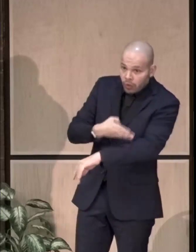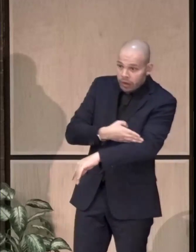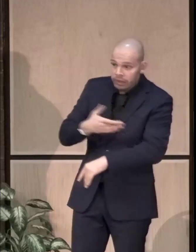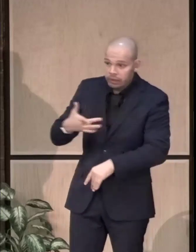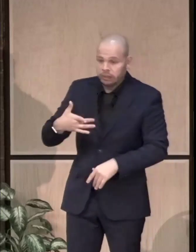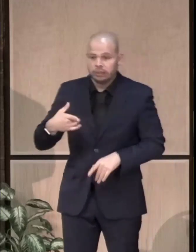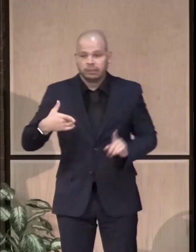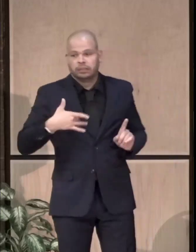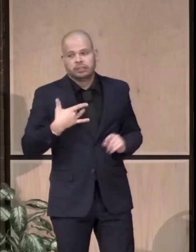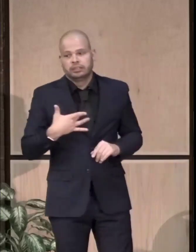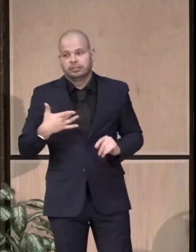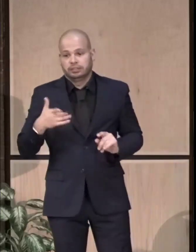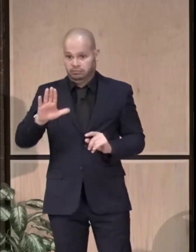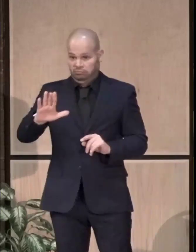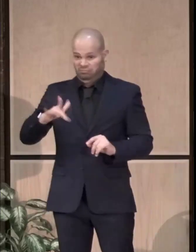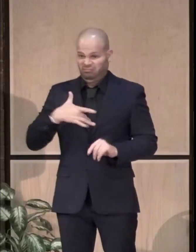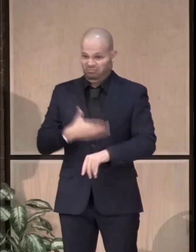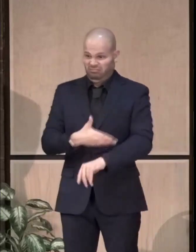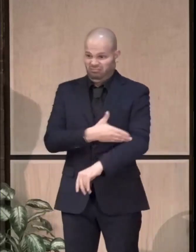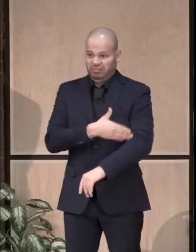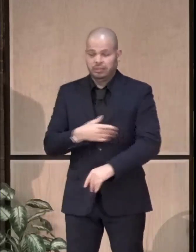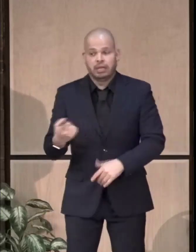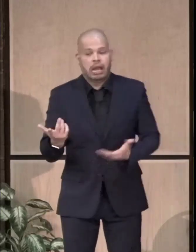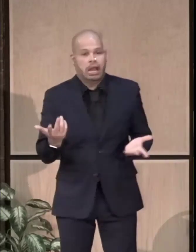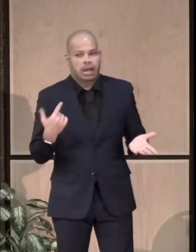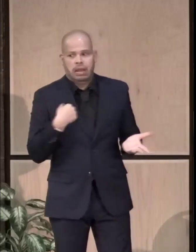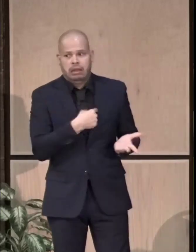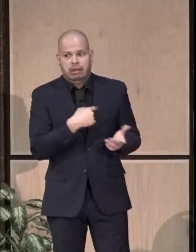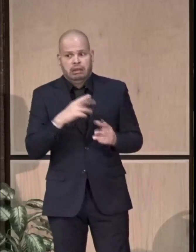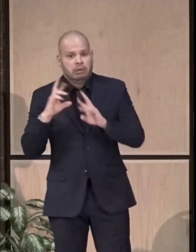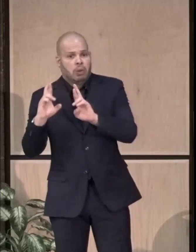Well, I hoped he would, but